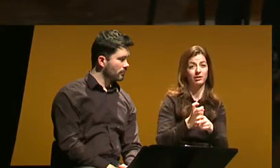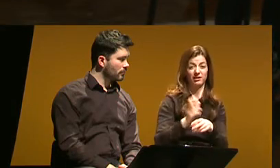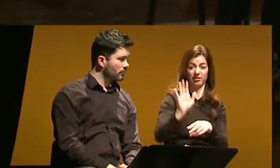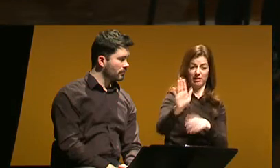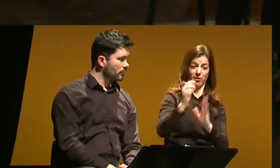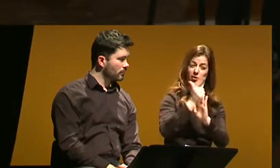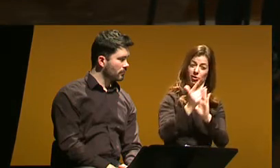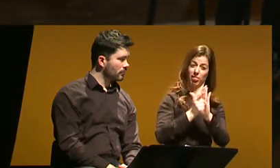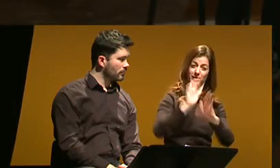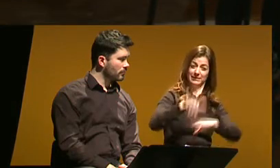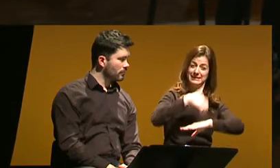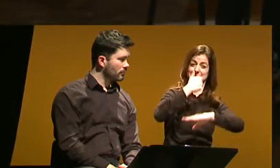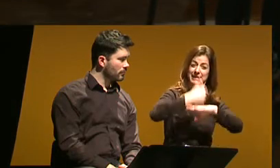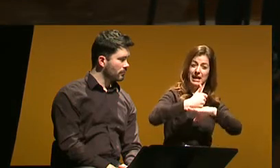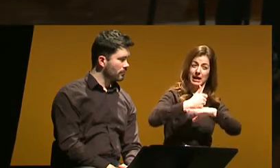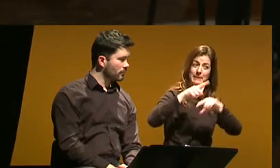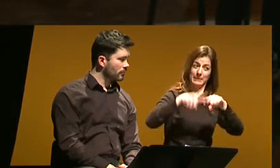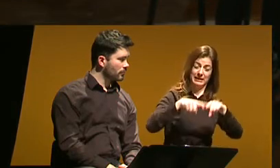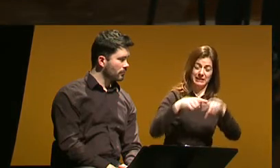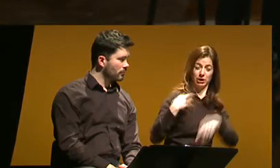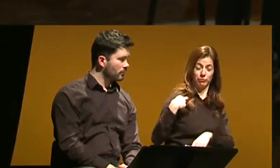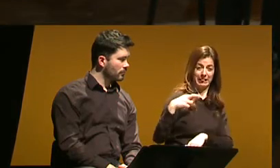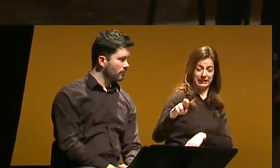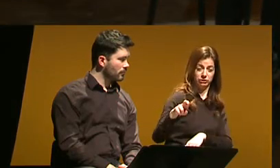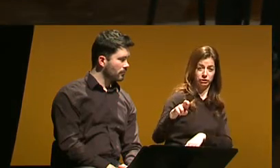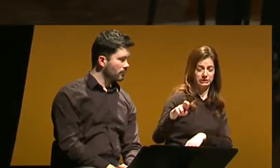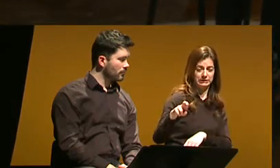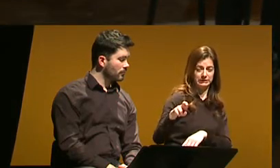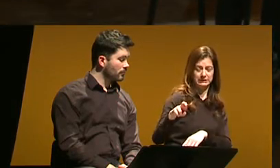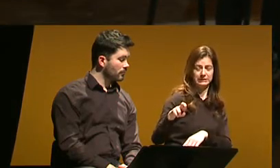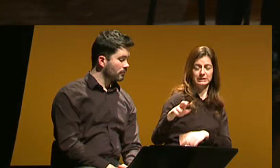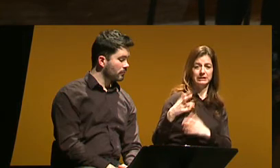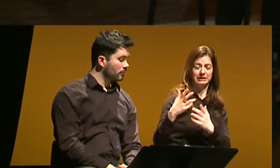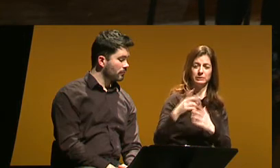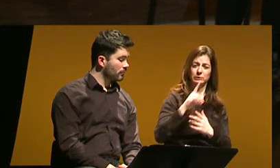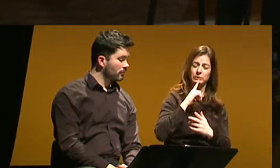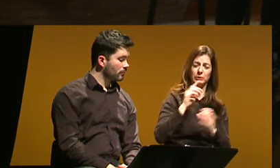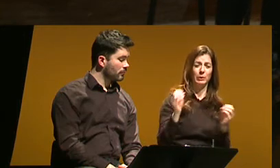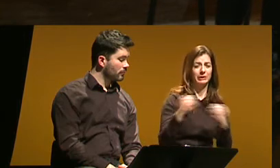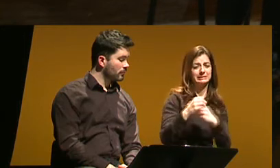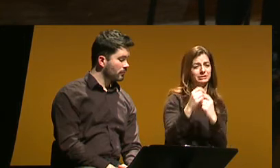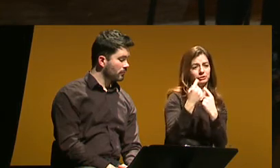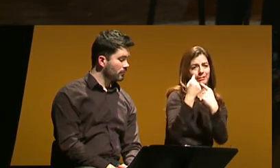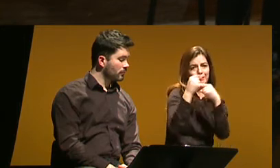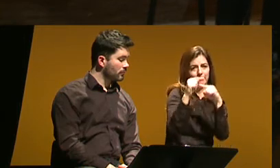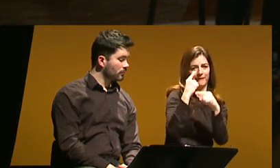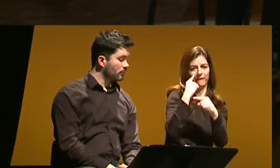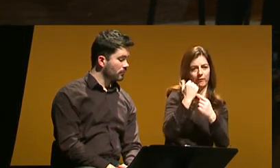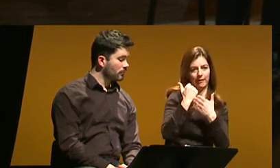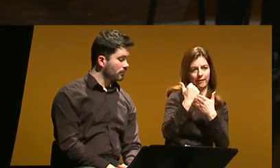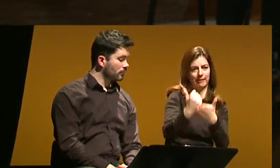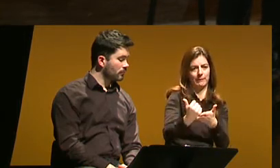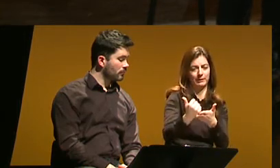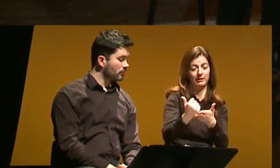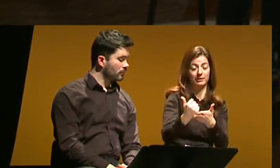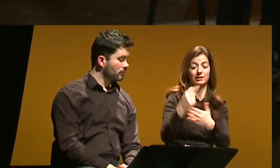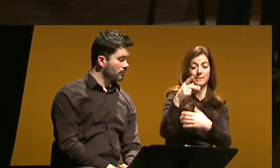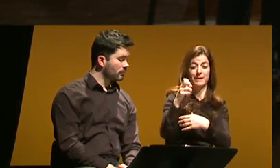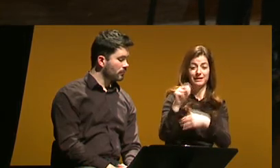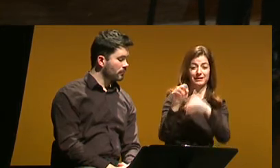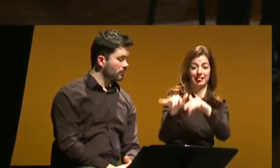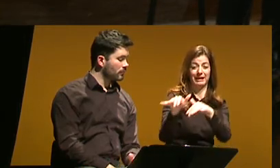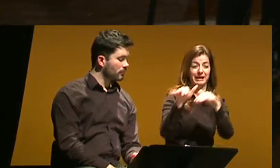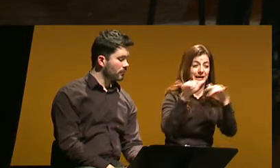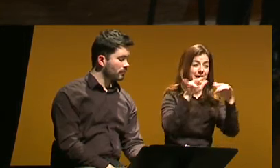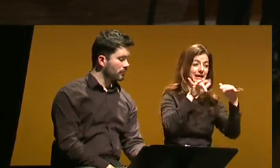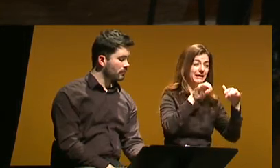laws created in the name of religion, there's very little direct help the organization can offer. I leave Pakistan feeling emotionally